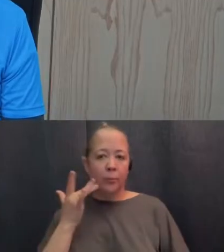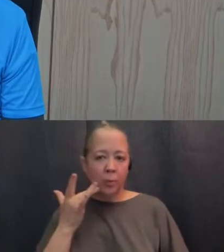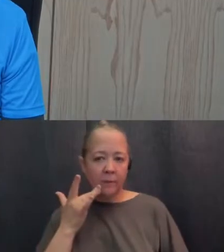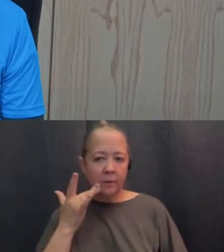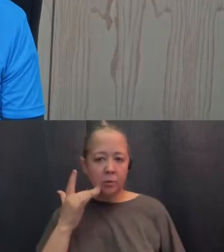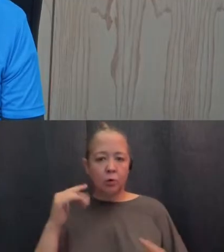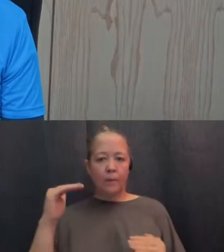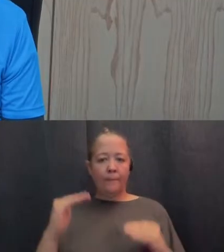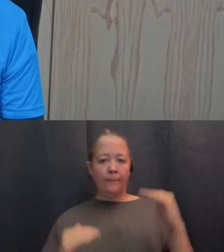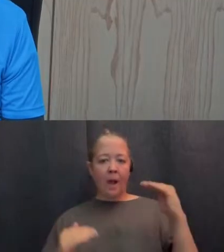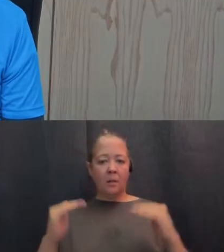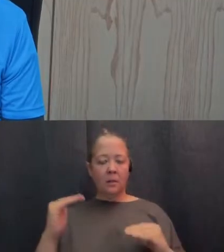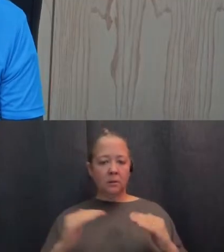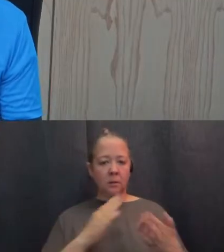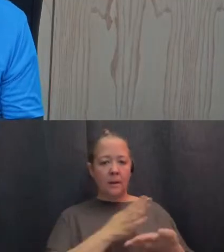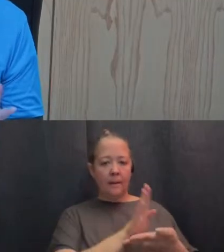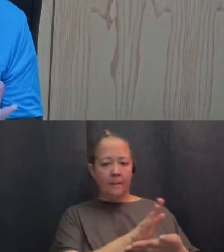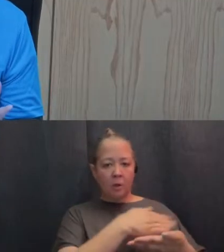year and to